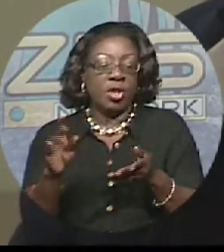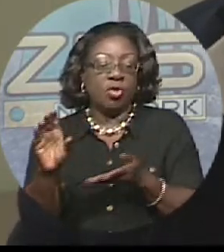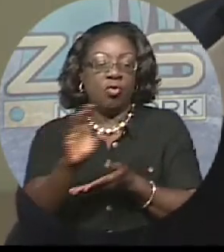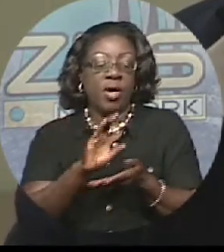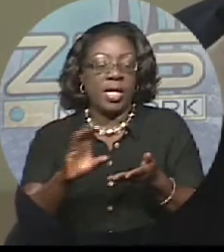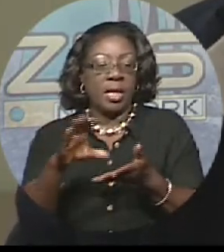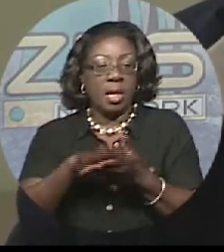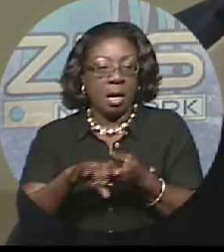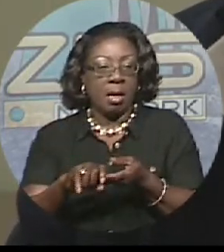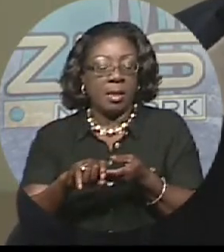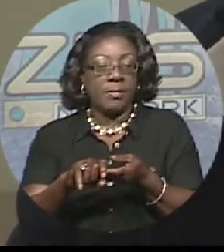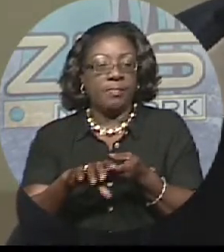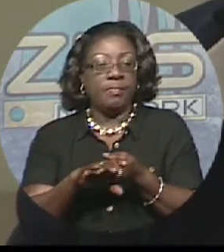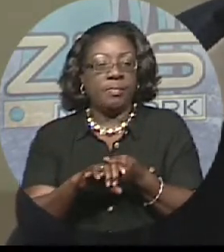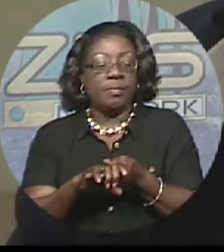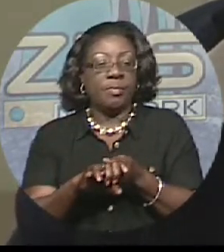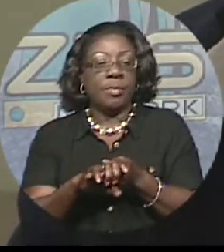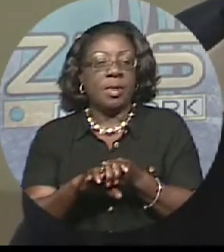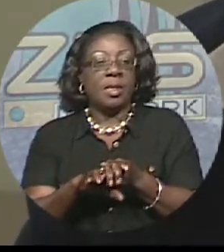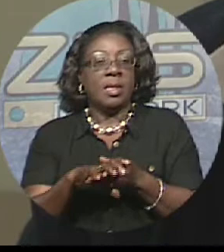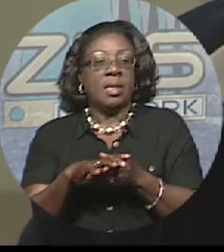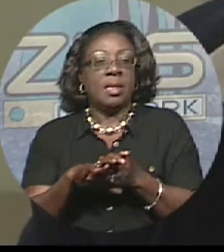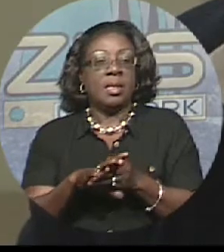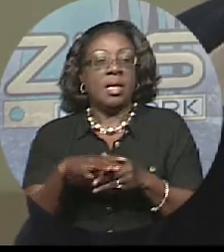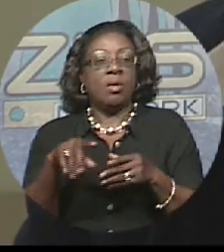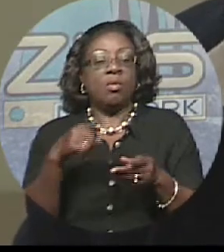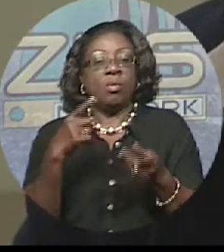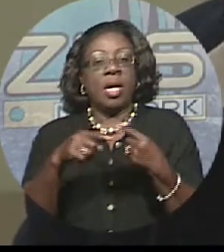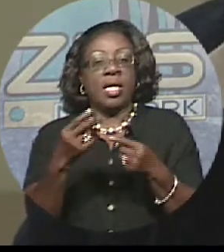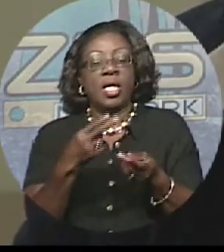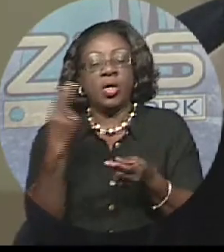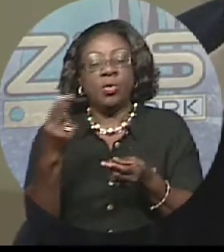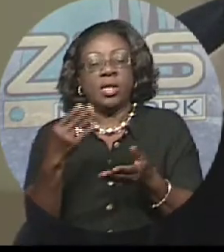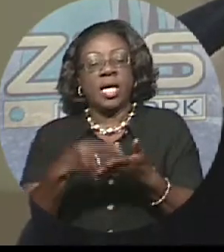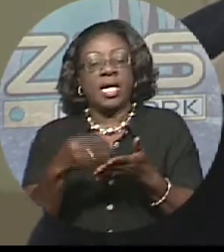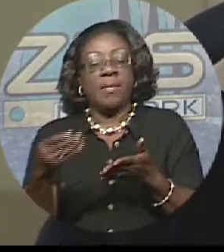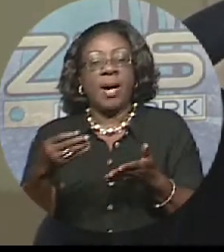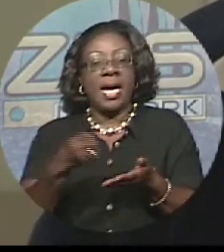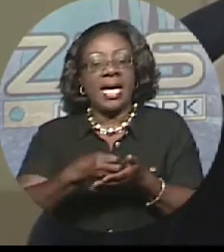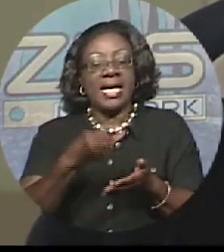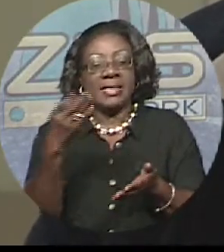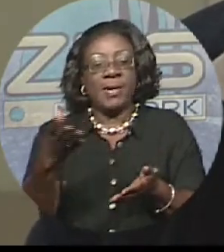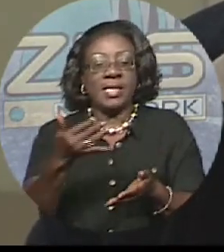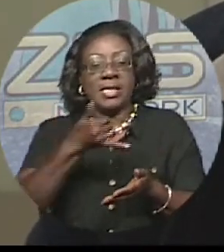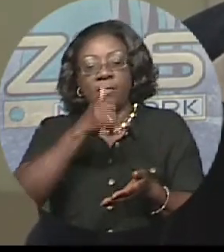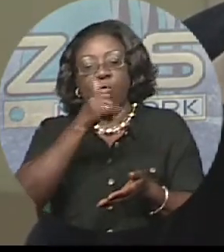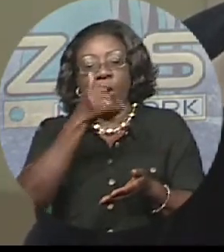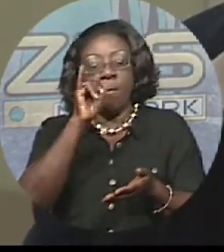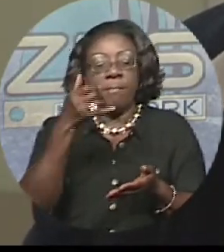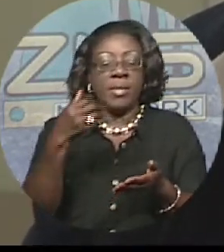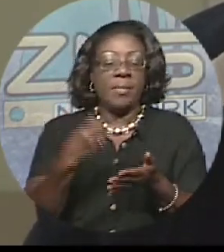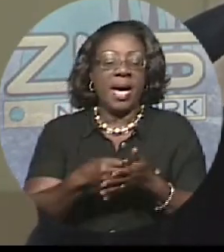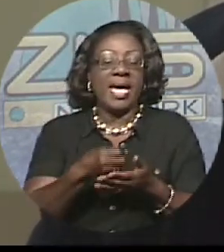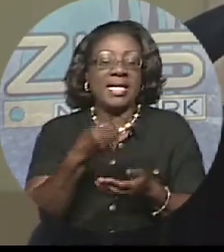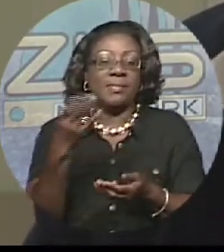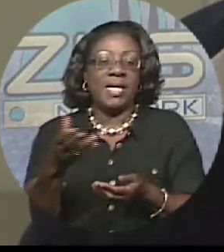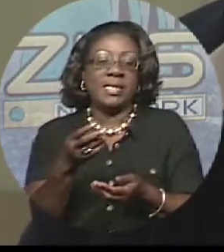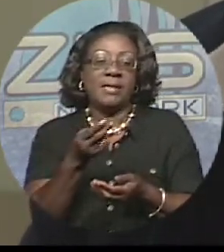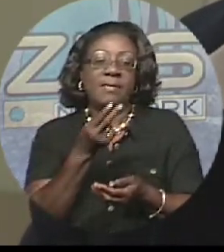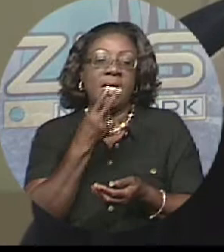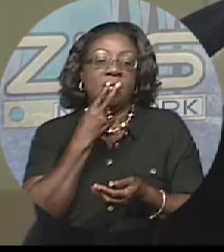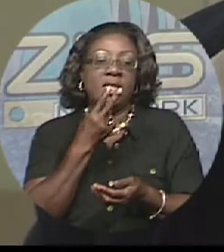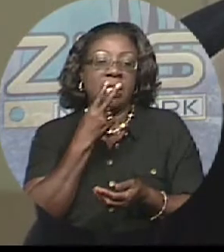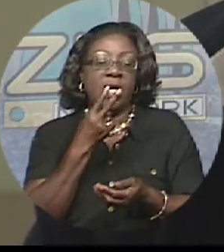the electronic items, we've seen a trend where they were buying a lot of